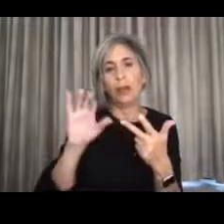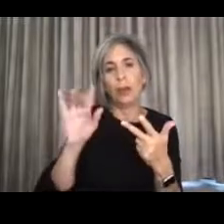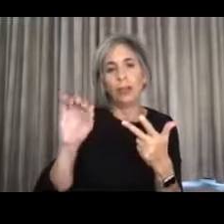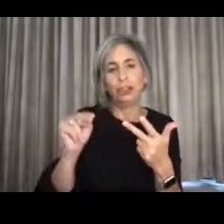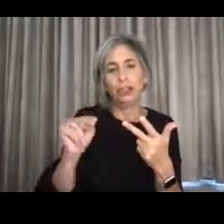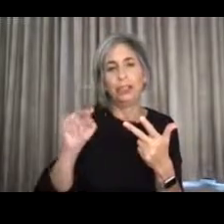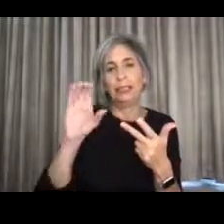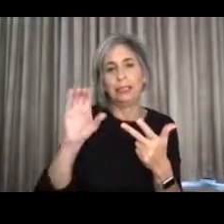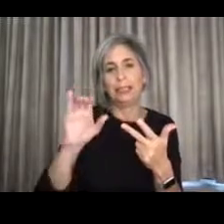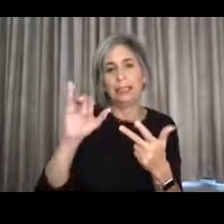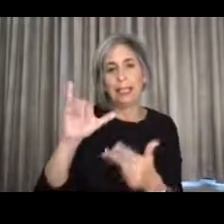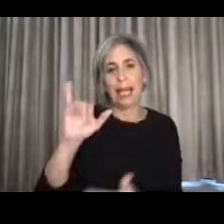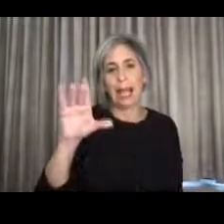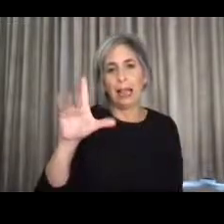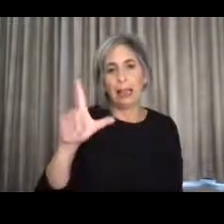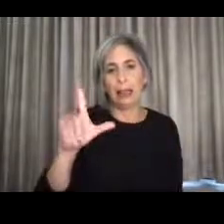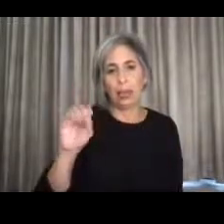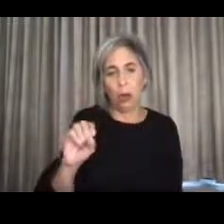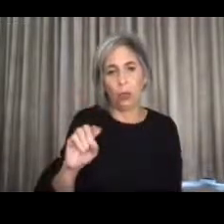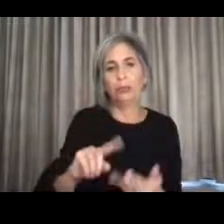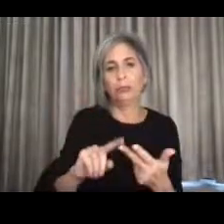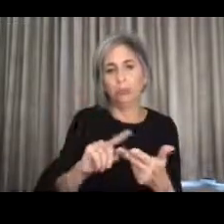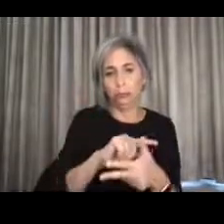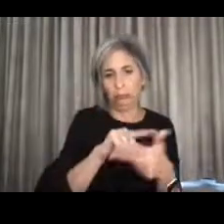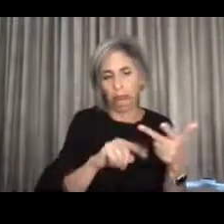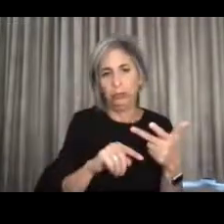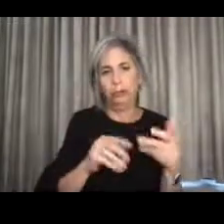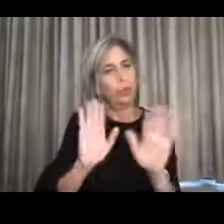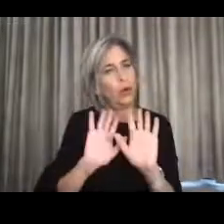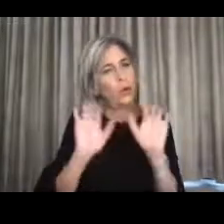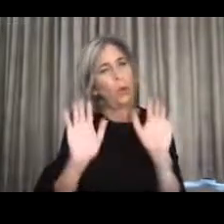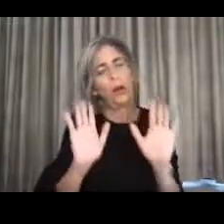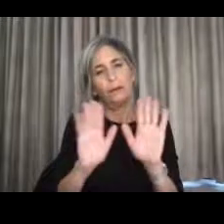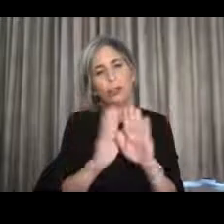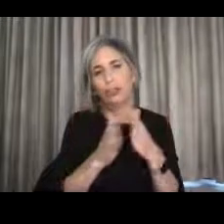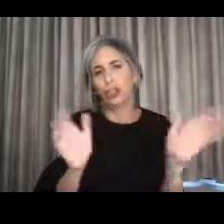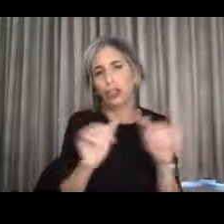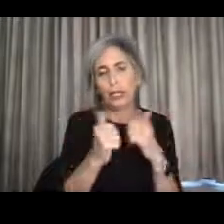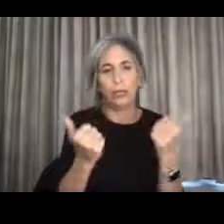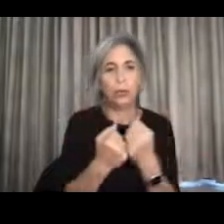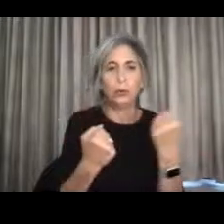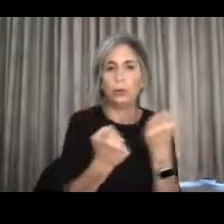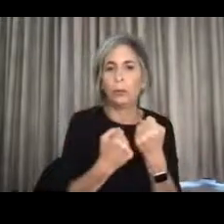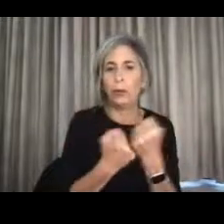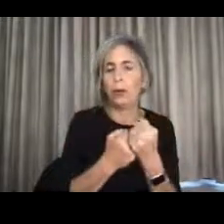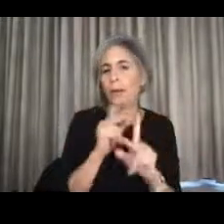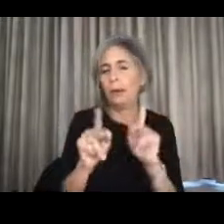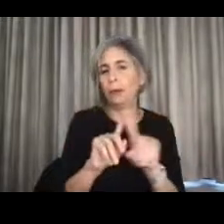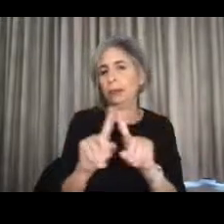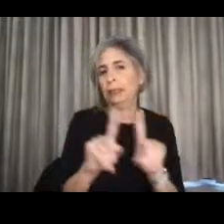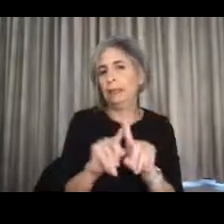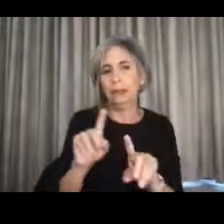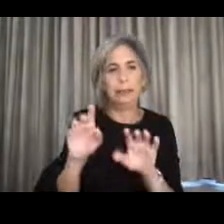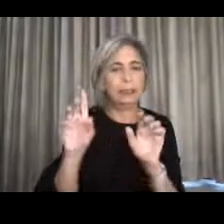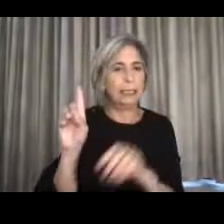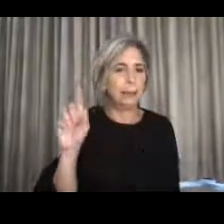SILO. All of those are wonderful general agencies who support individuals with different types of